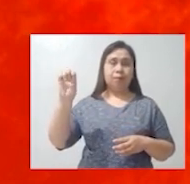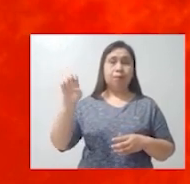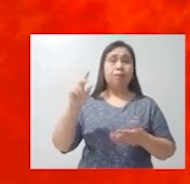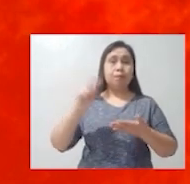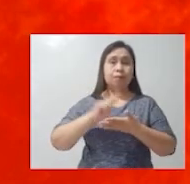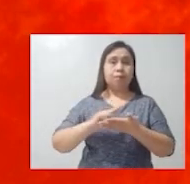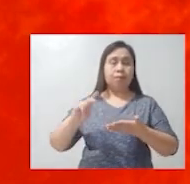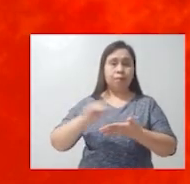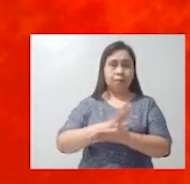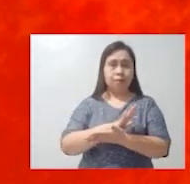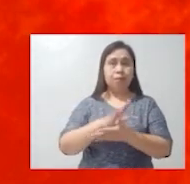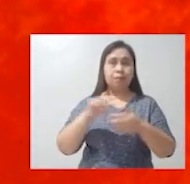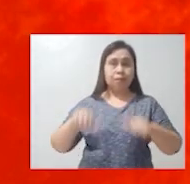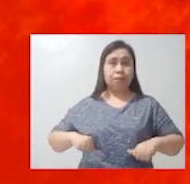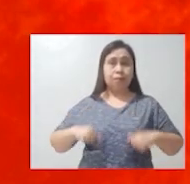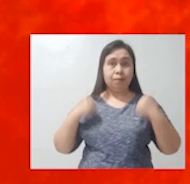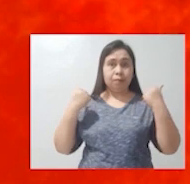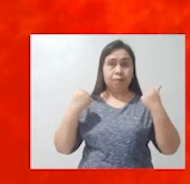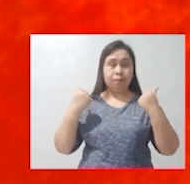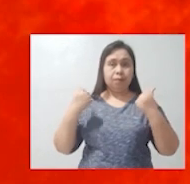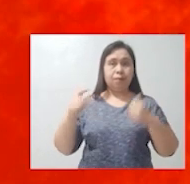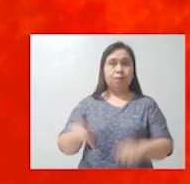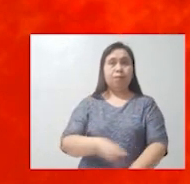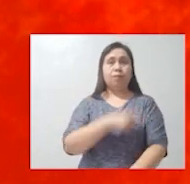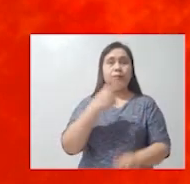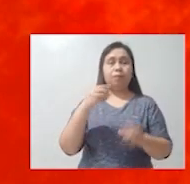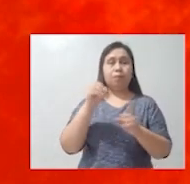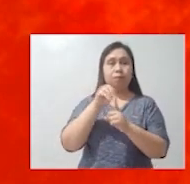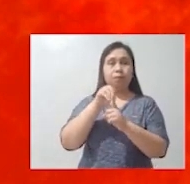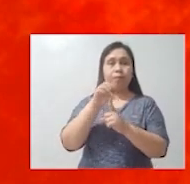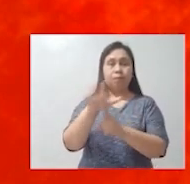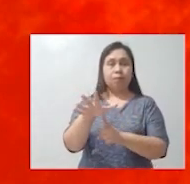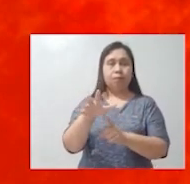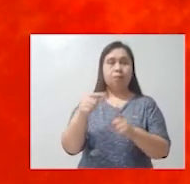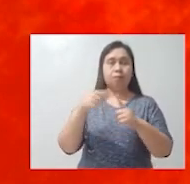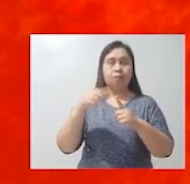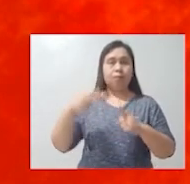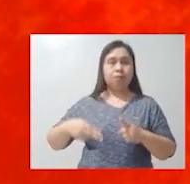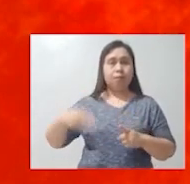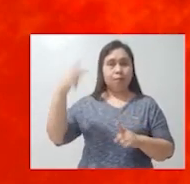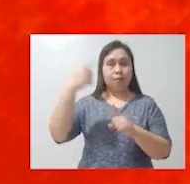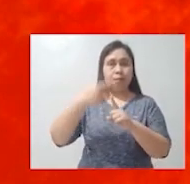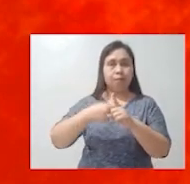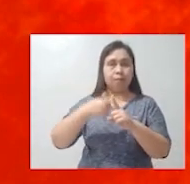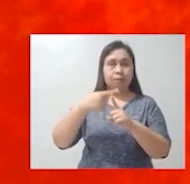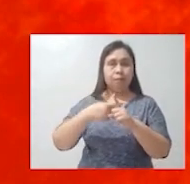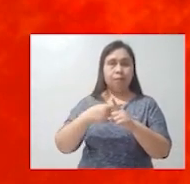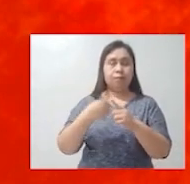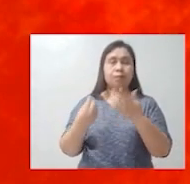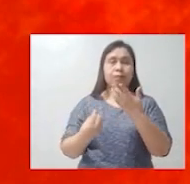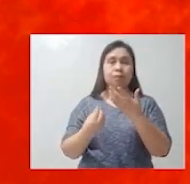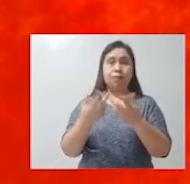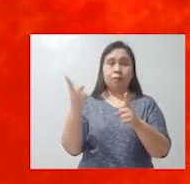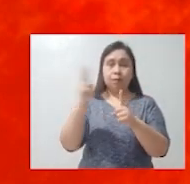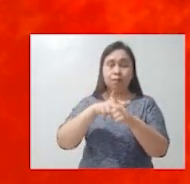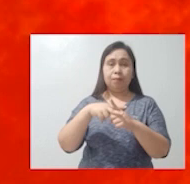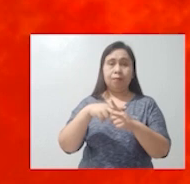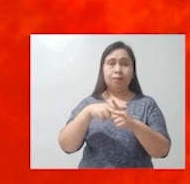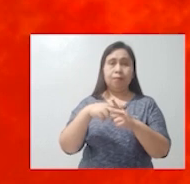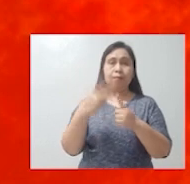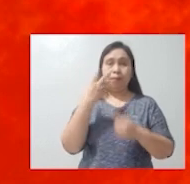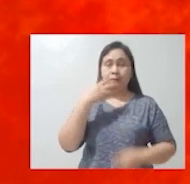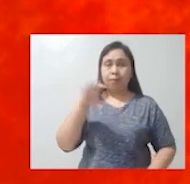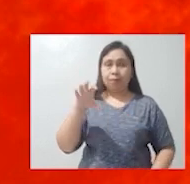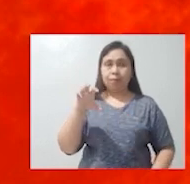long exposure to high temperatures. They heated the coronavirus at 56 degrees Celsius for